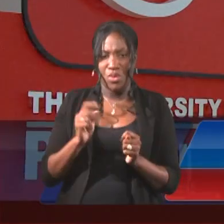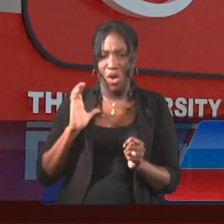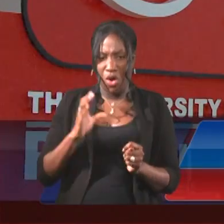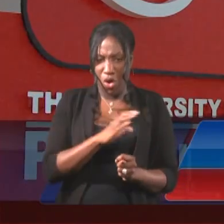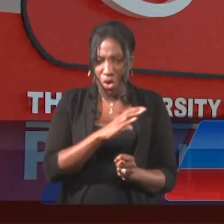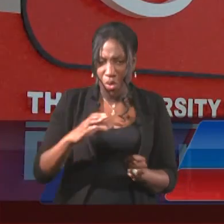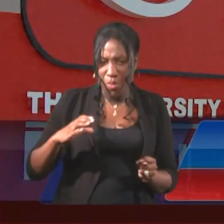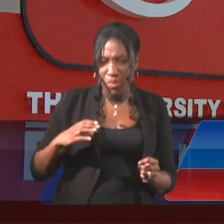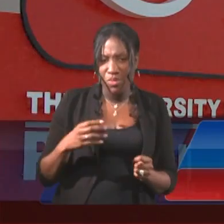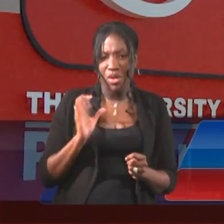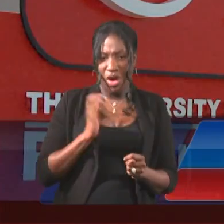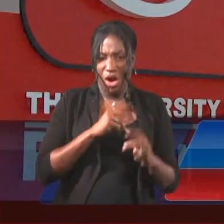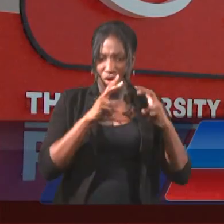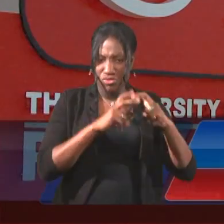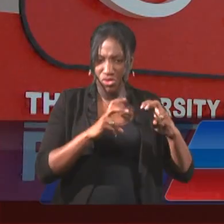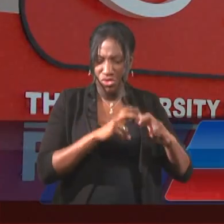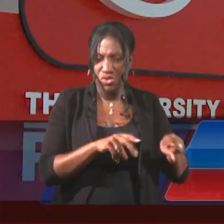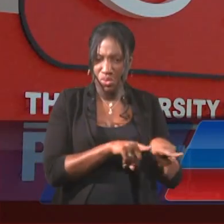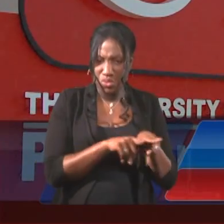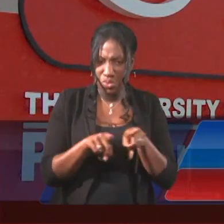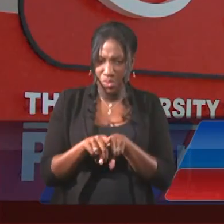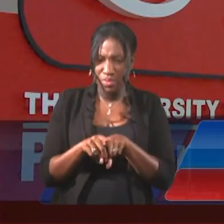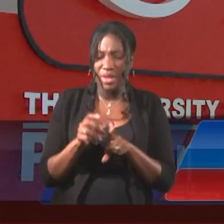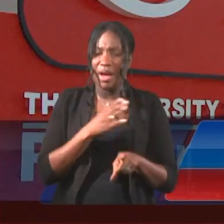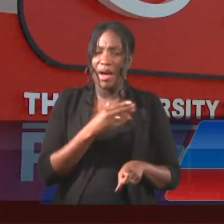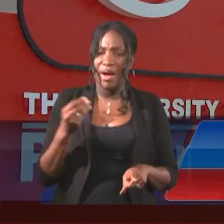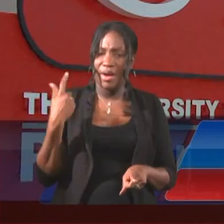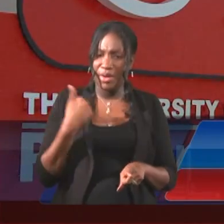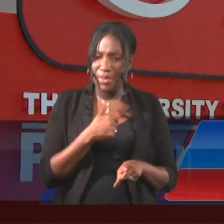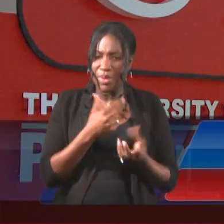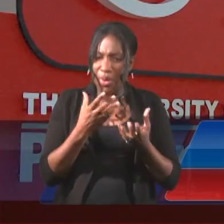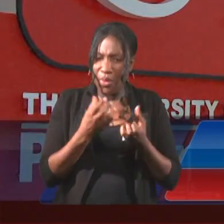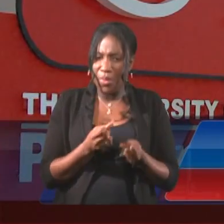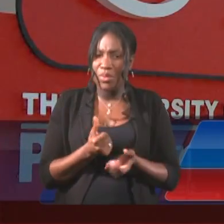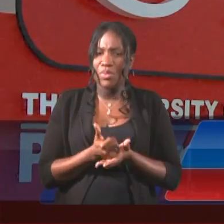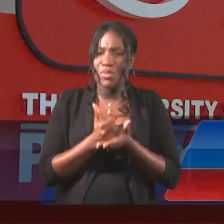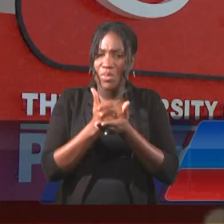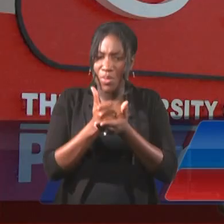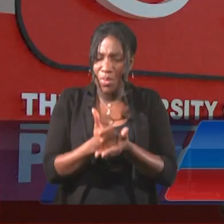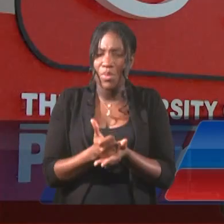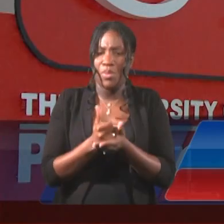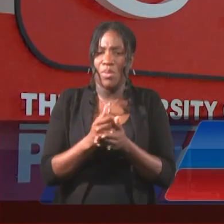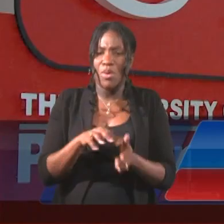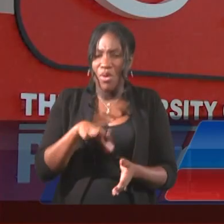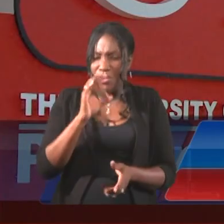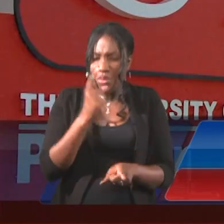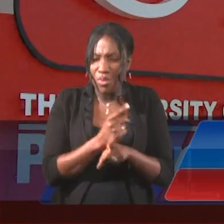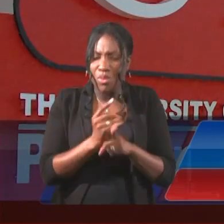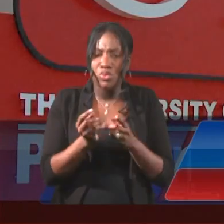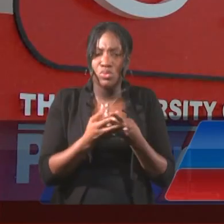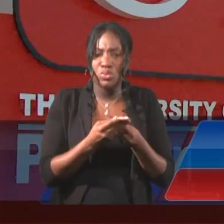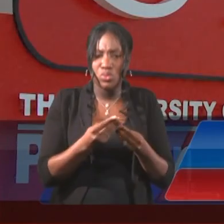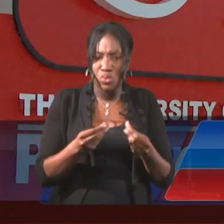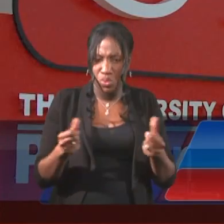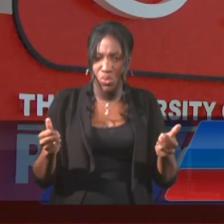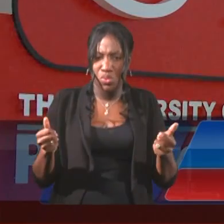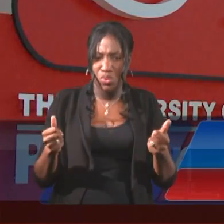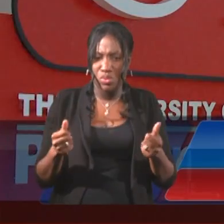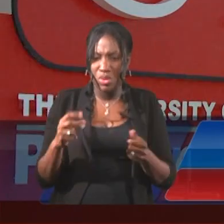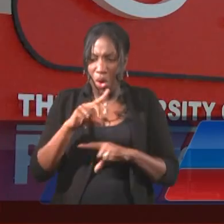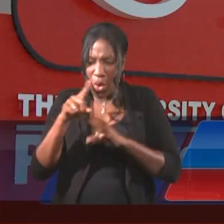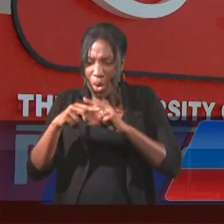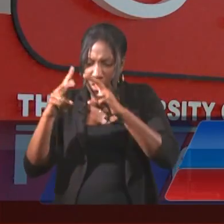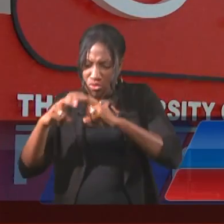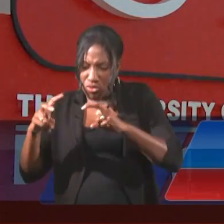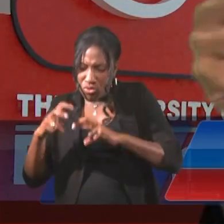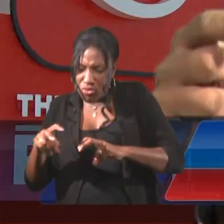our independent research. What next we look for is developing scientific-based solutions and looking at what scientific studies